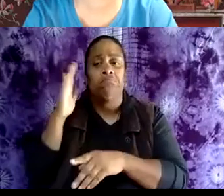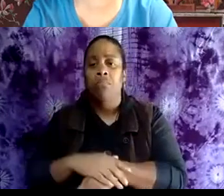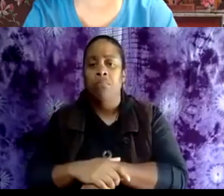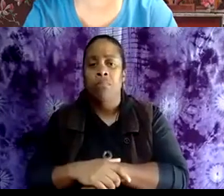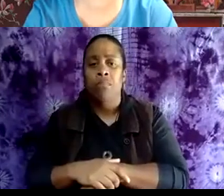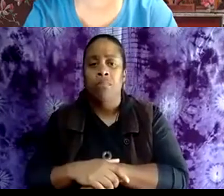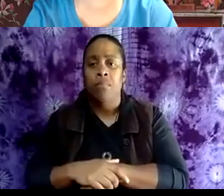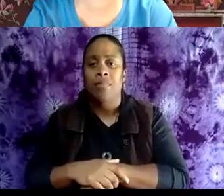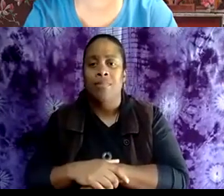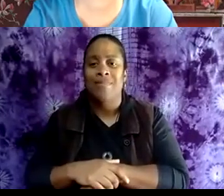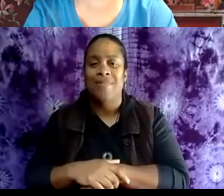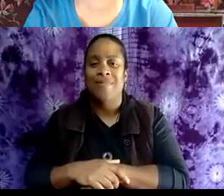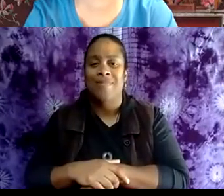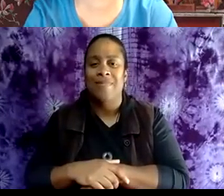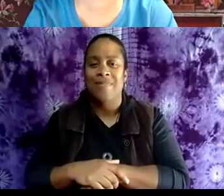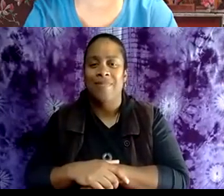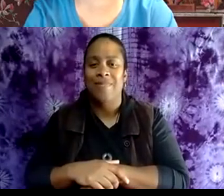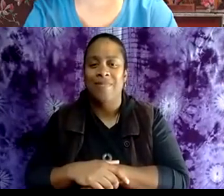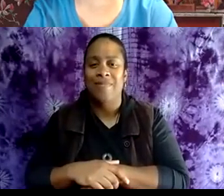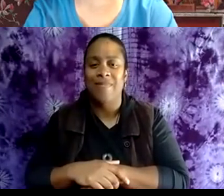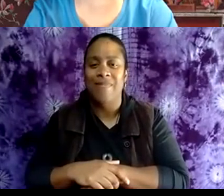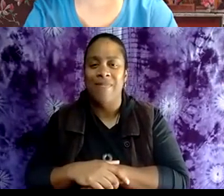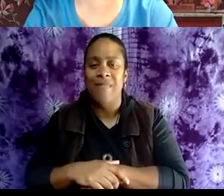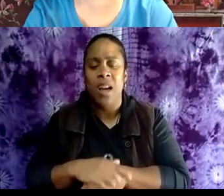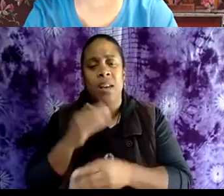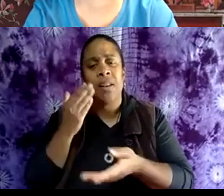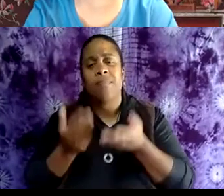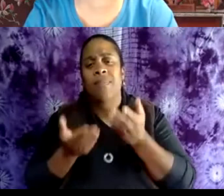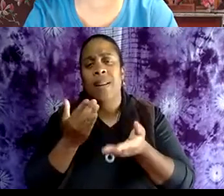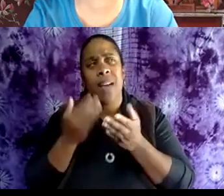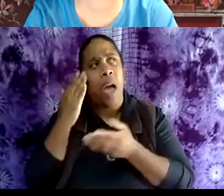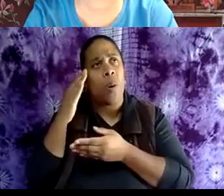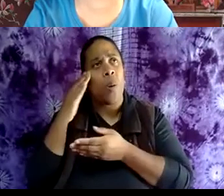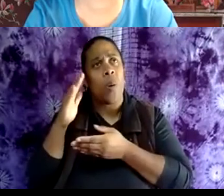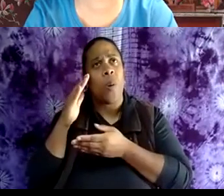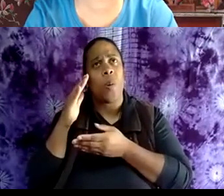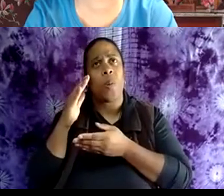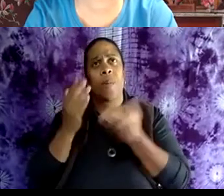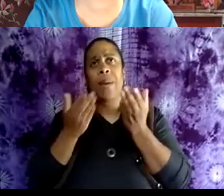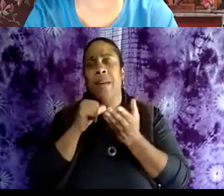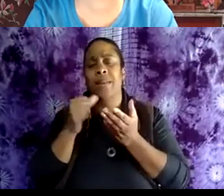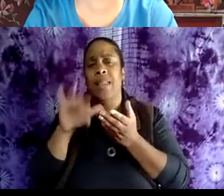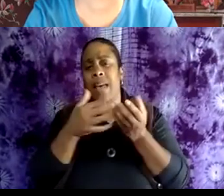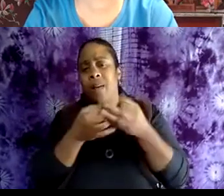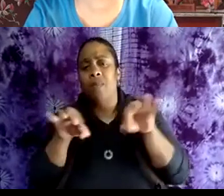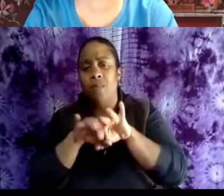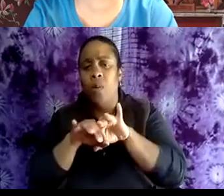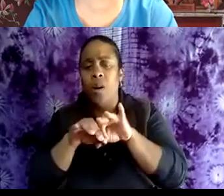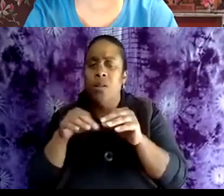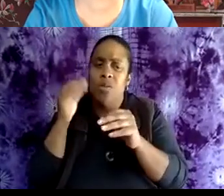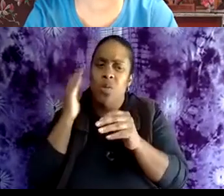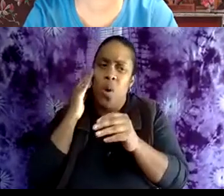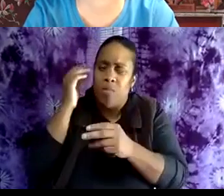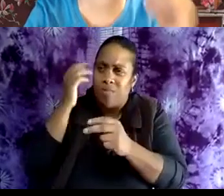I just don't know who, but maybe, I don't know. I guess maybe it's not as important to know exactly who it